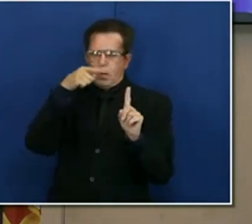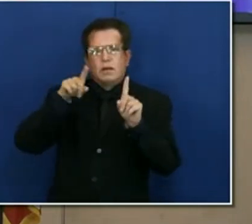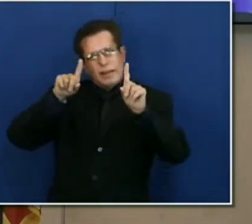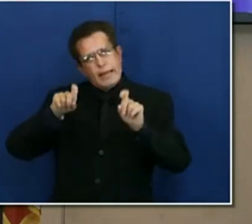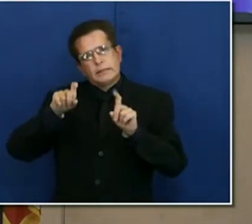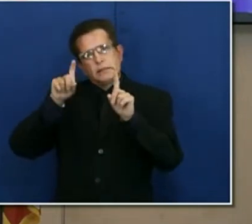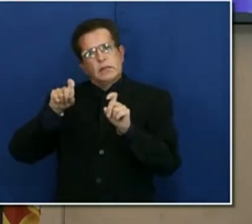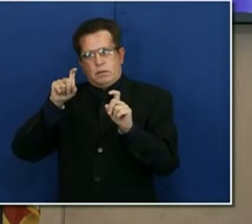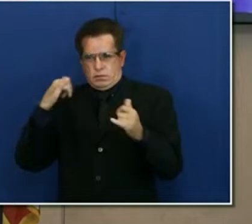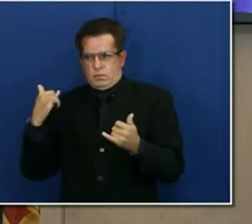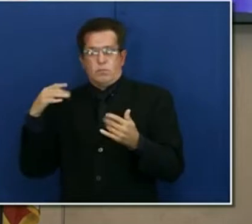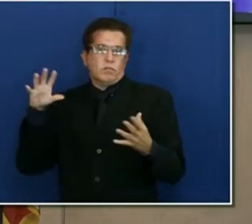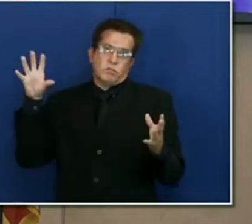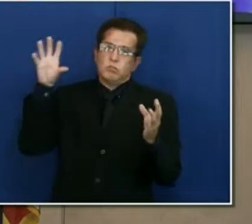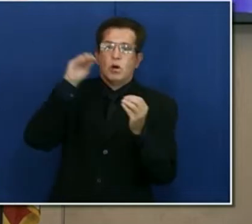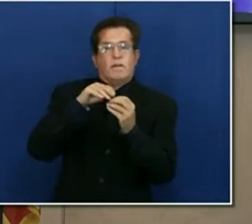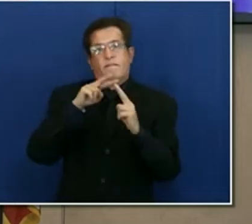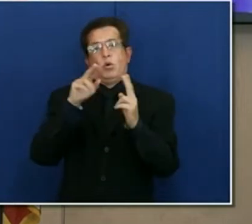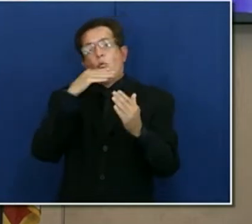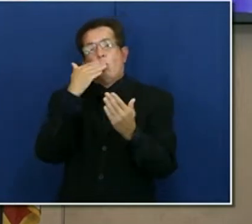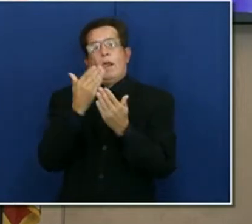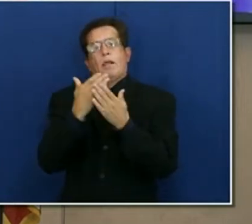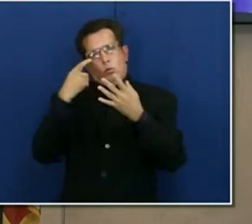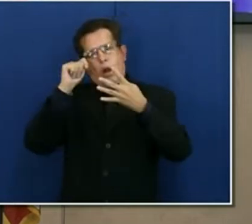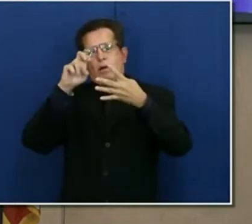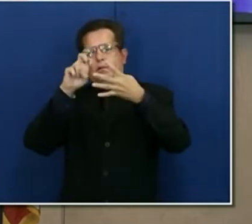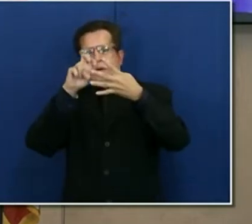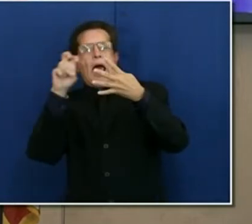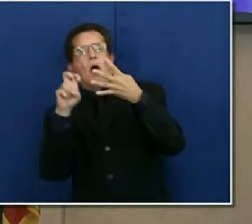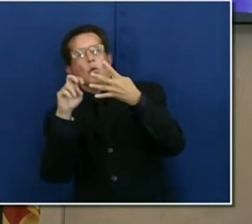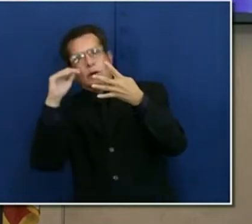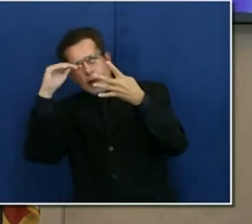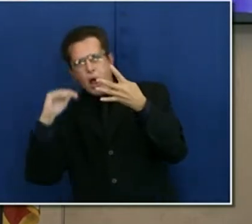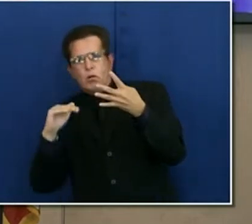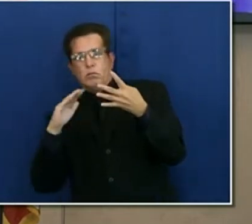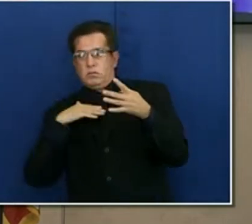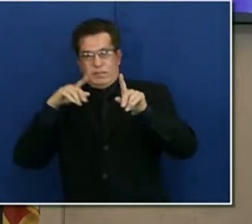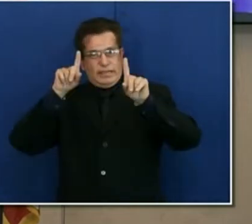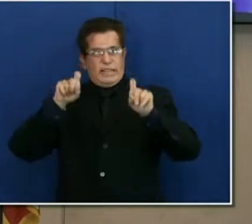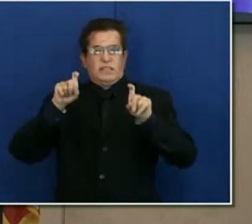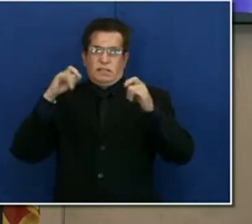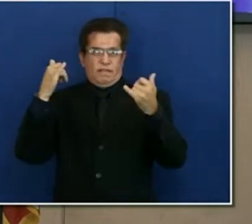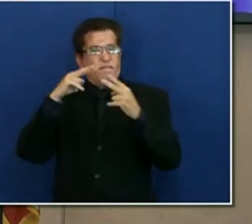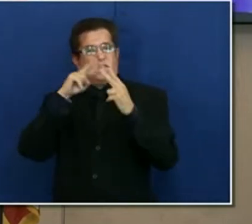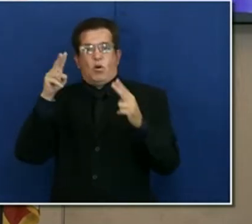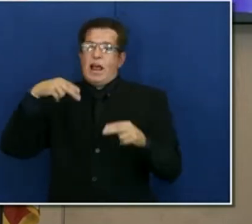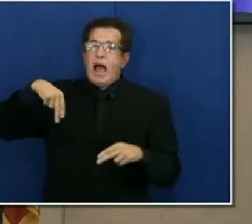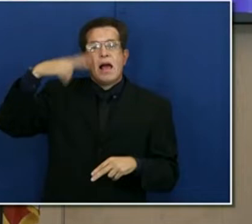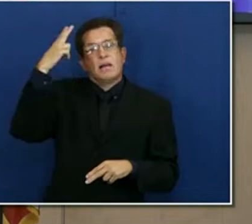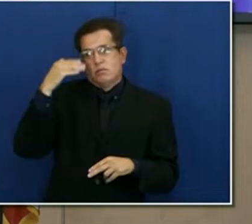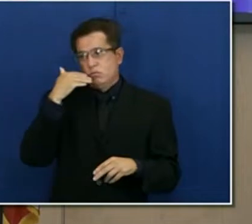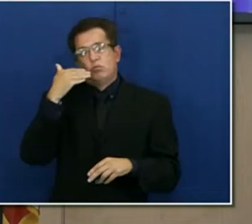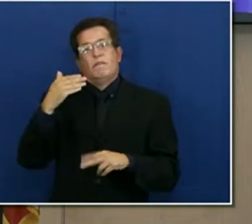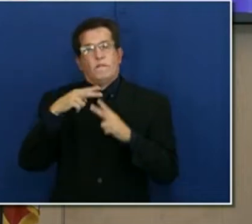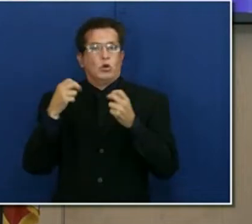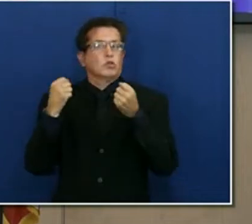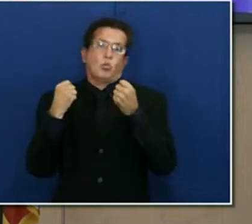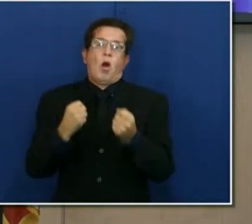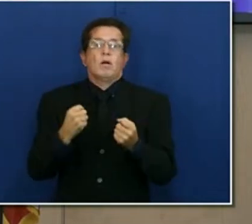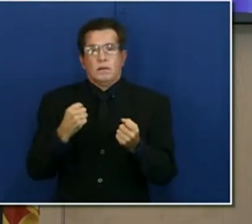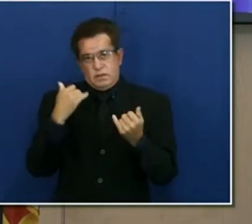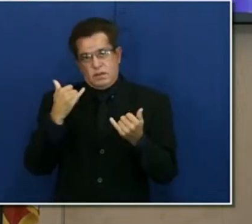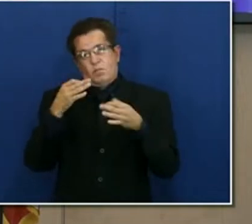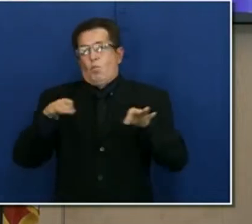end goal of moving down tiers. Our testing numbers remain strong and are a crucial factor in preventing